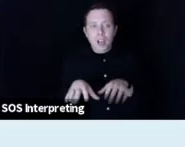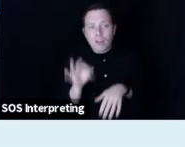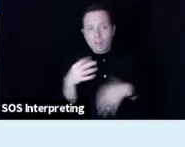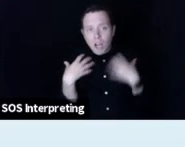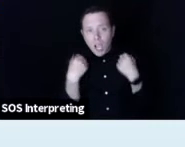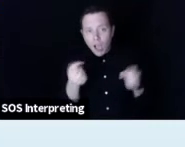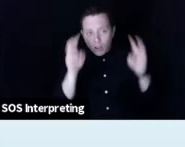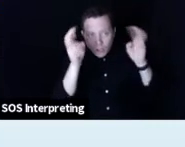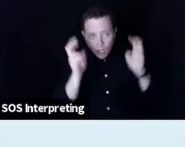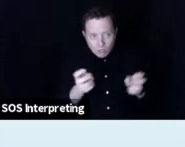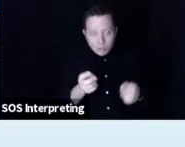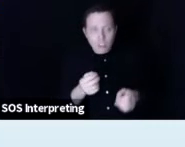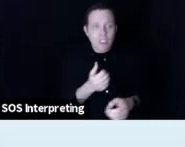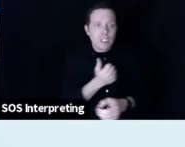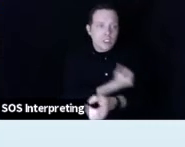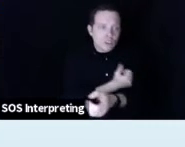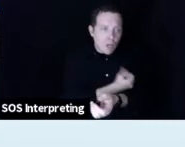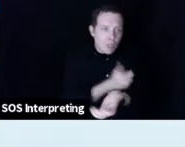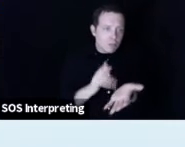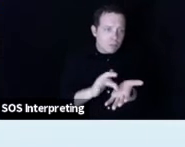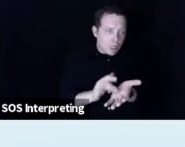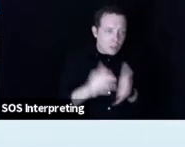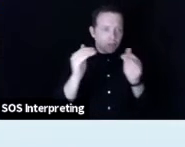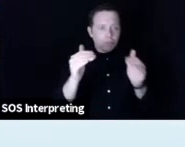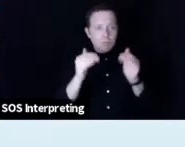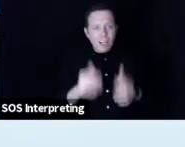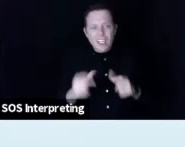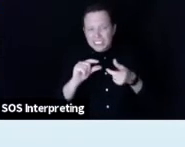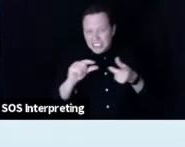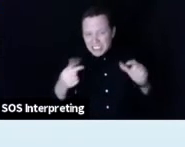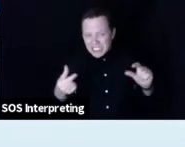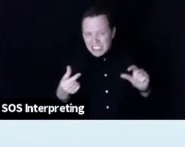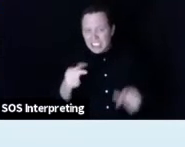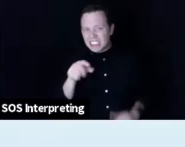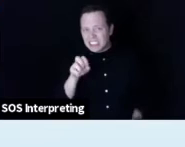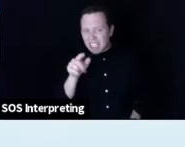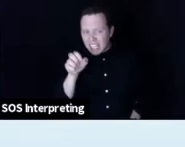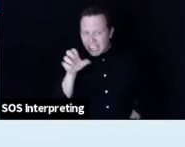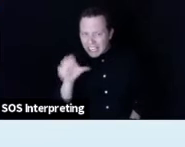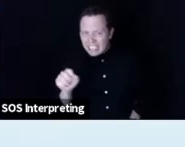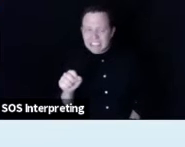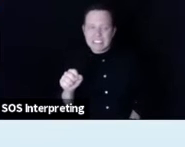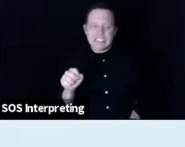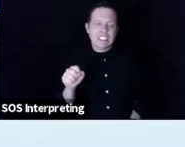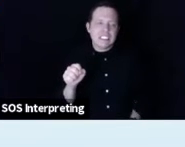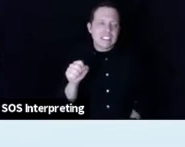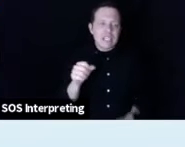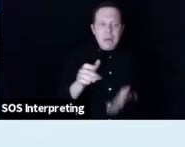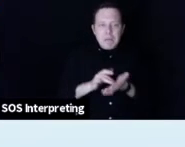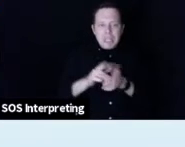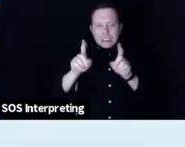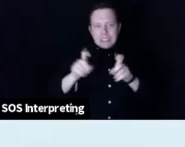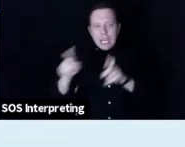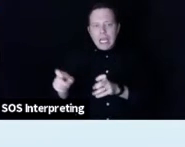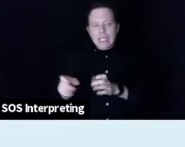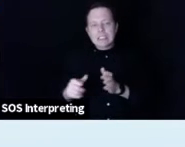and supplement information. If you're looking for things about genetics or medical tests, there's medical encyclopedias and even